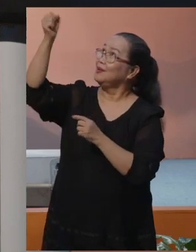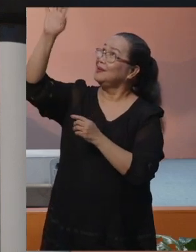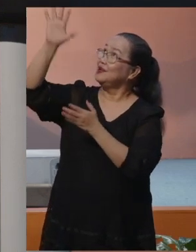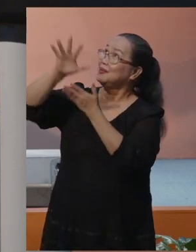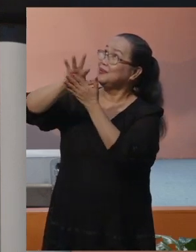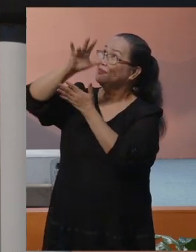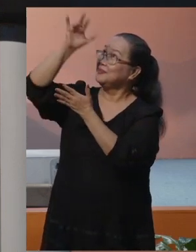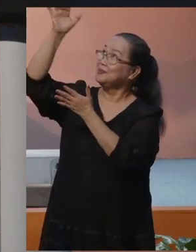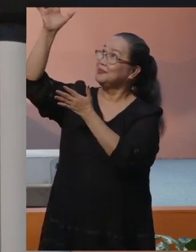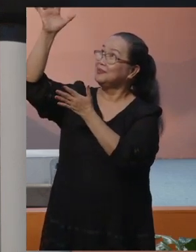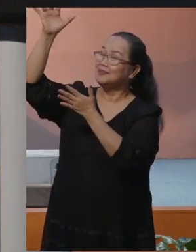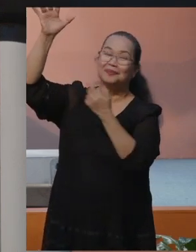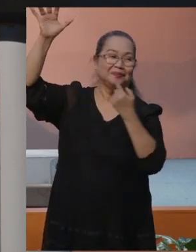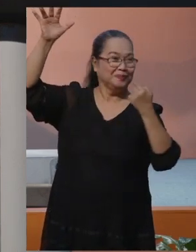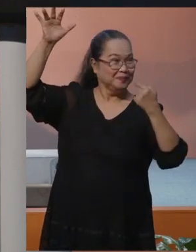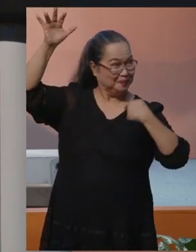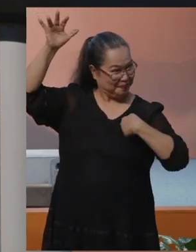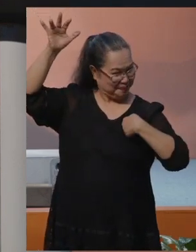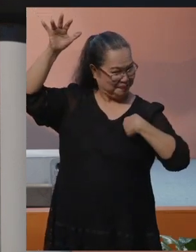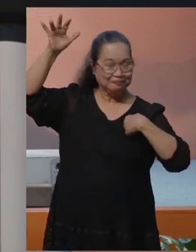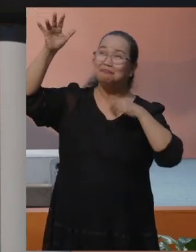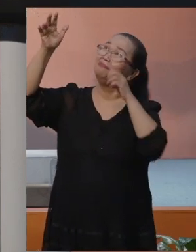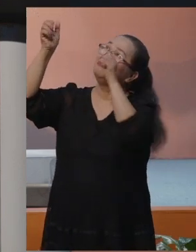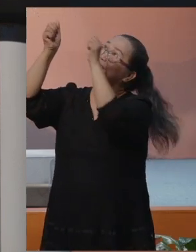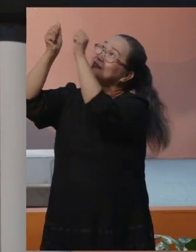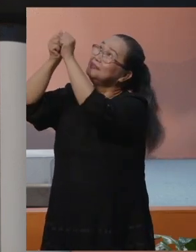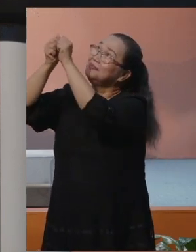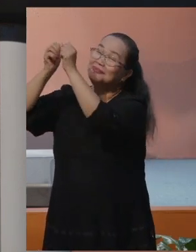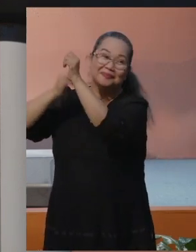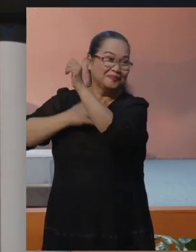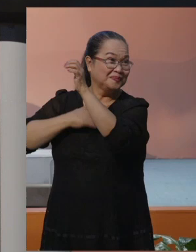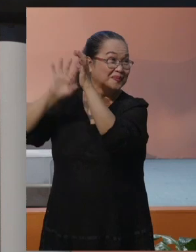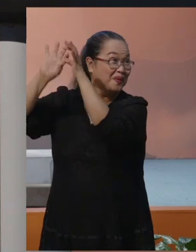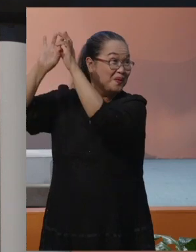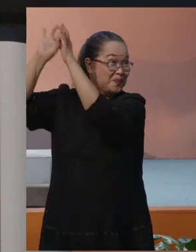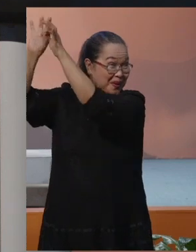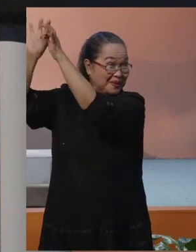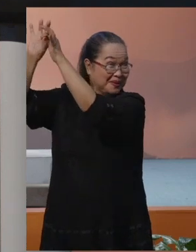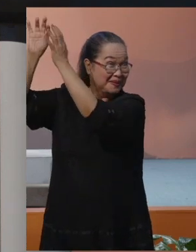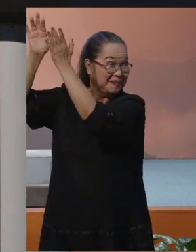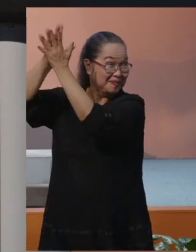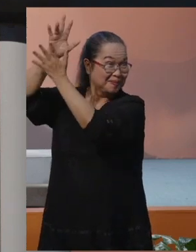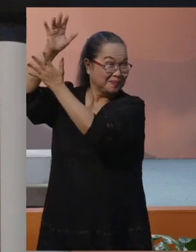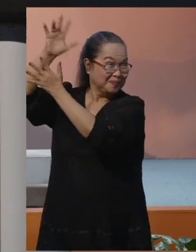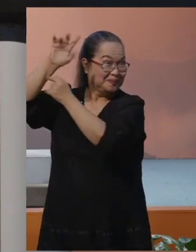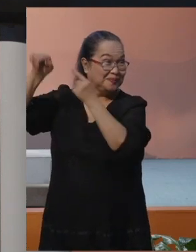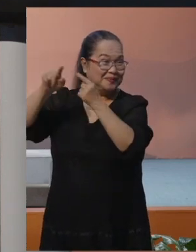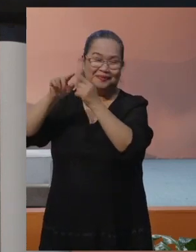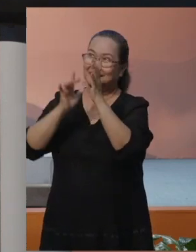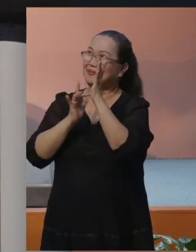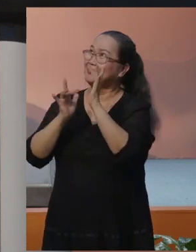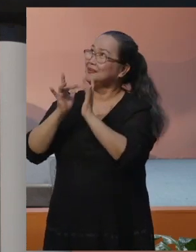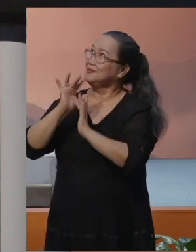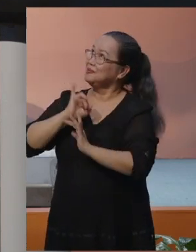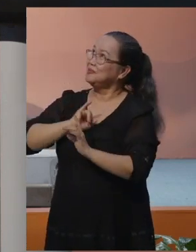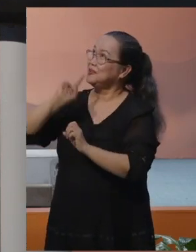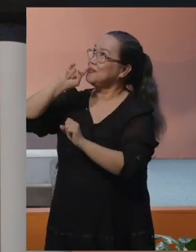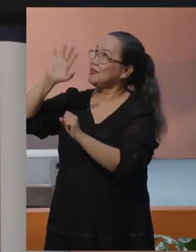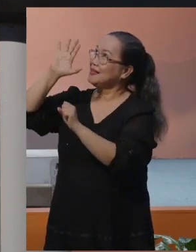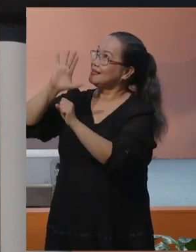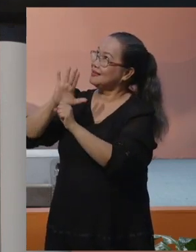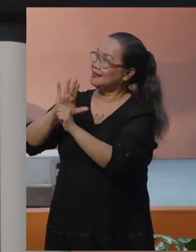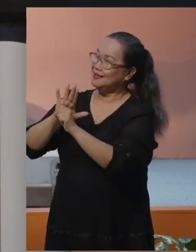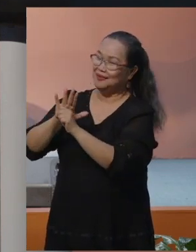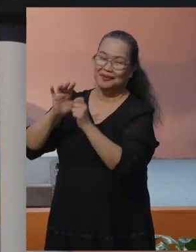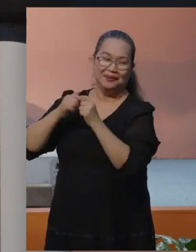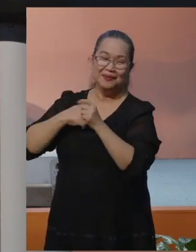in glory, there shall Thy servant be. And Jesus, I have